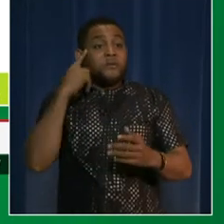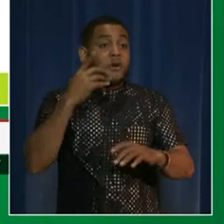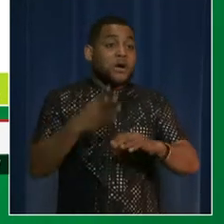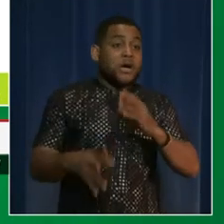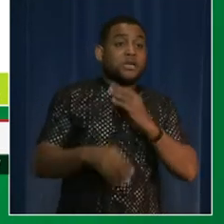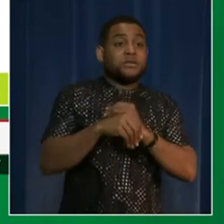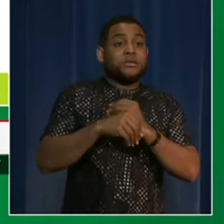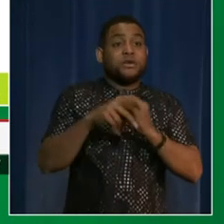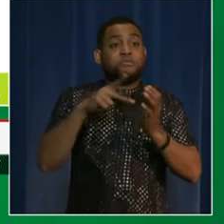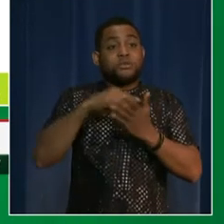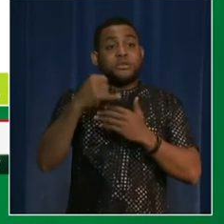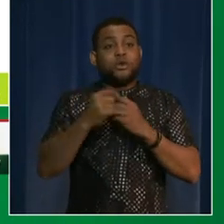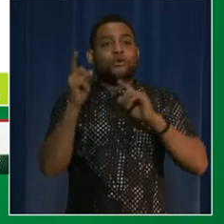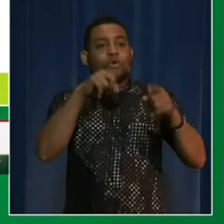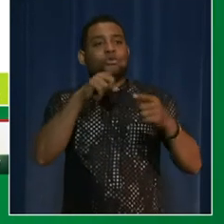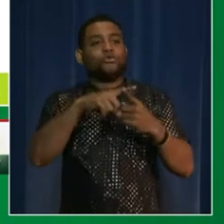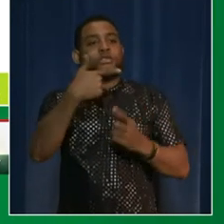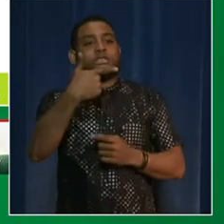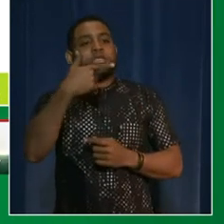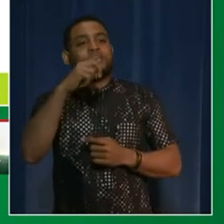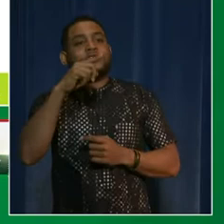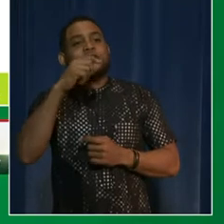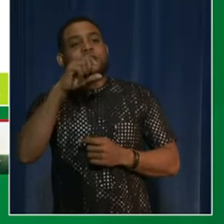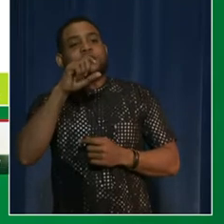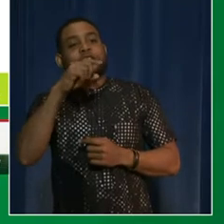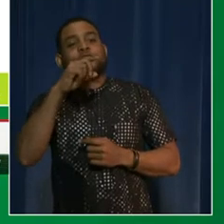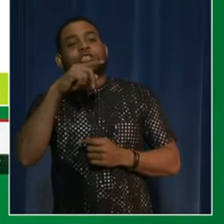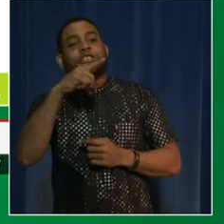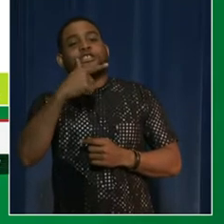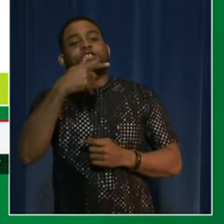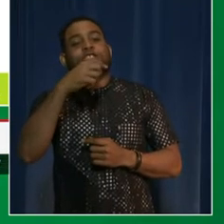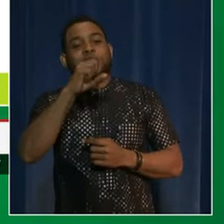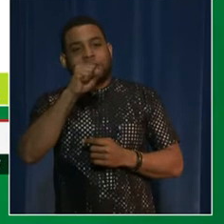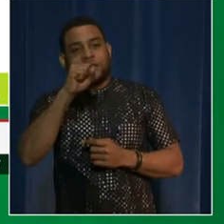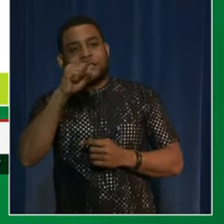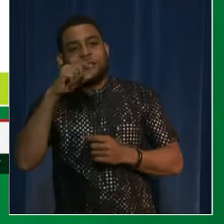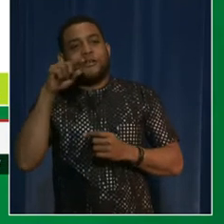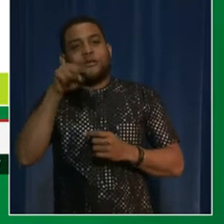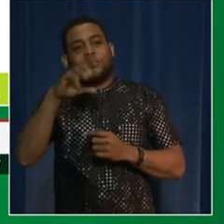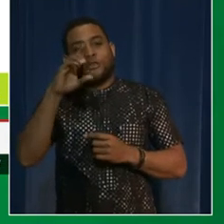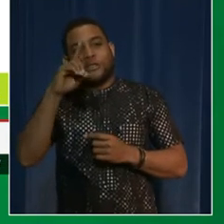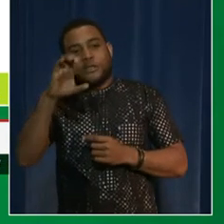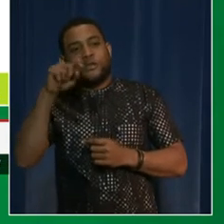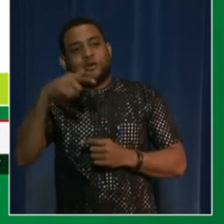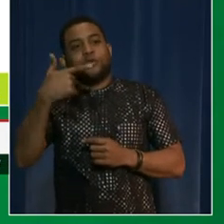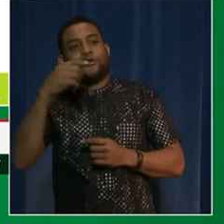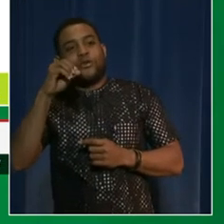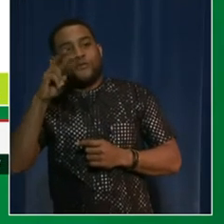at dgs.dc.gov for a full listing of solicitations. Thank you, everyone.